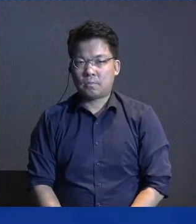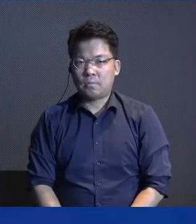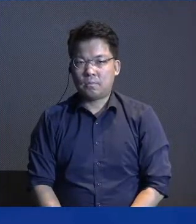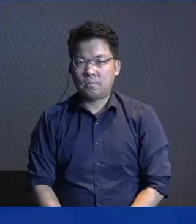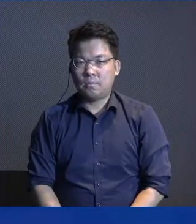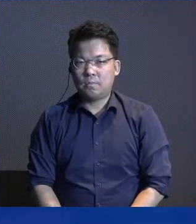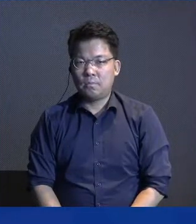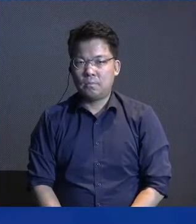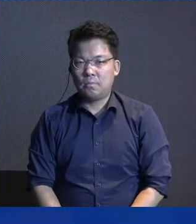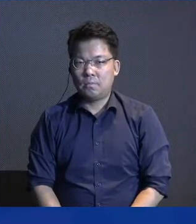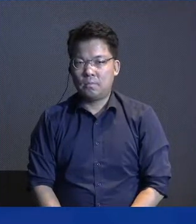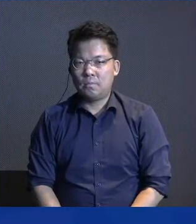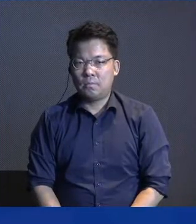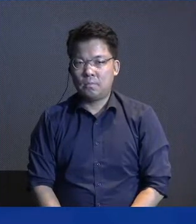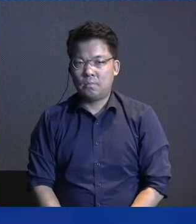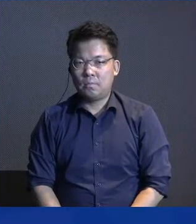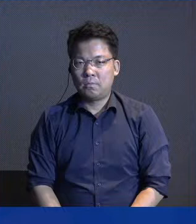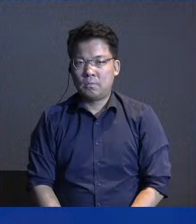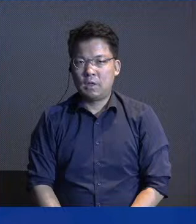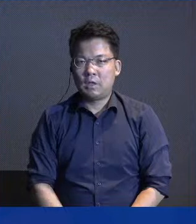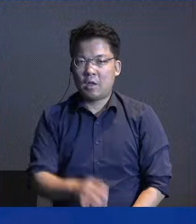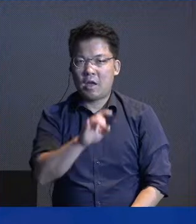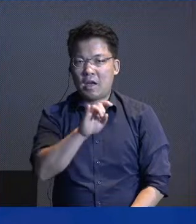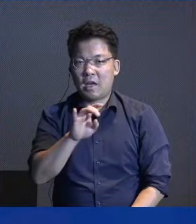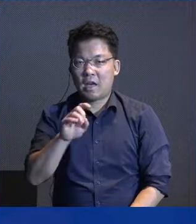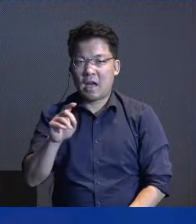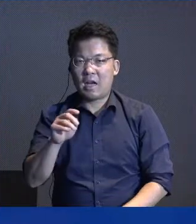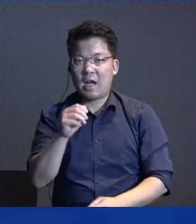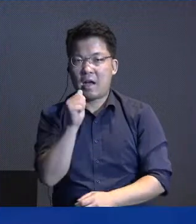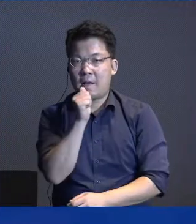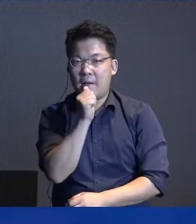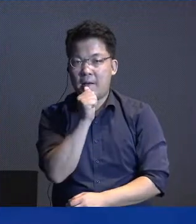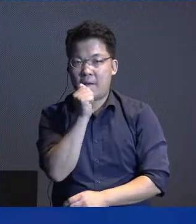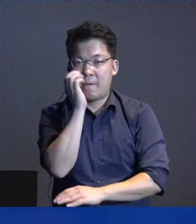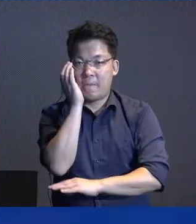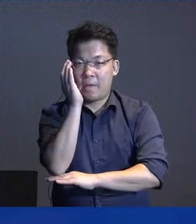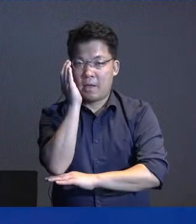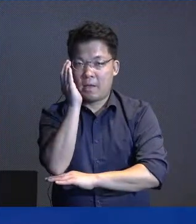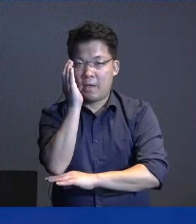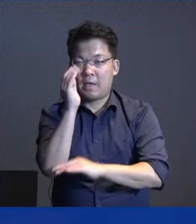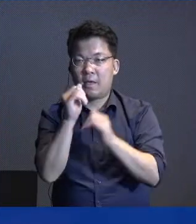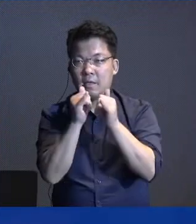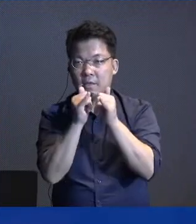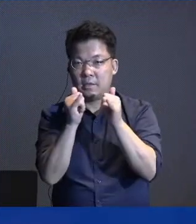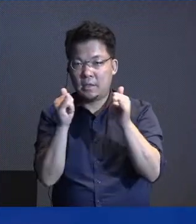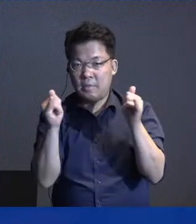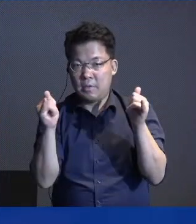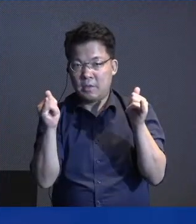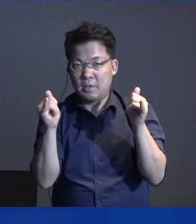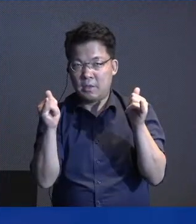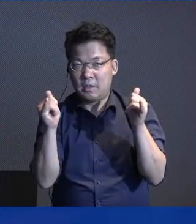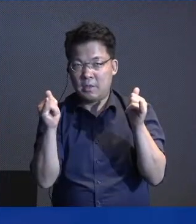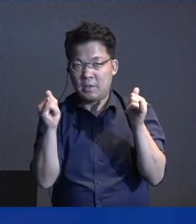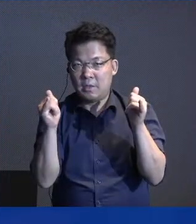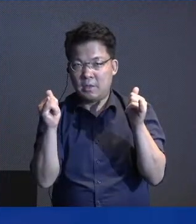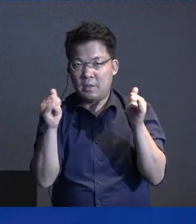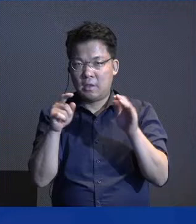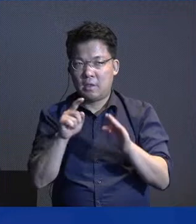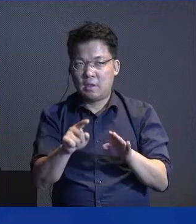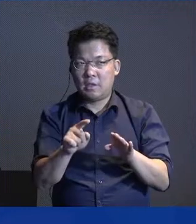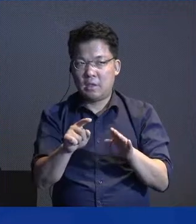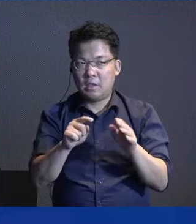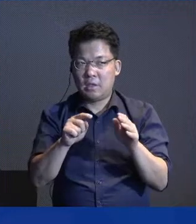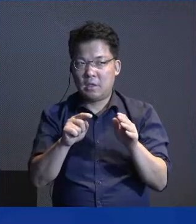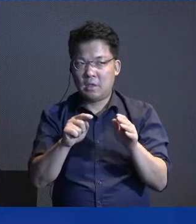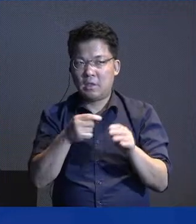So each presenter will share their thoughts and also the current issues